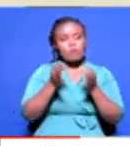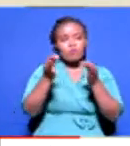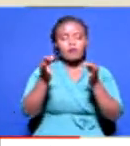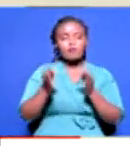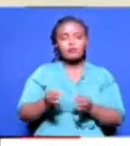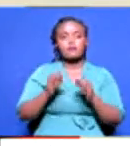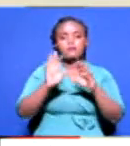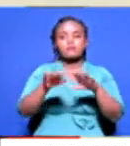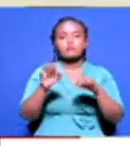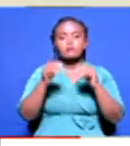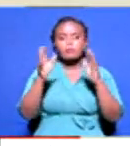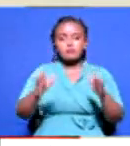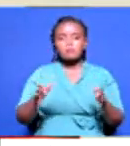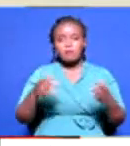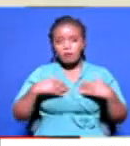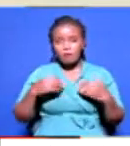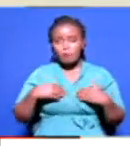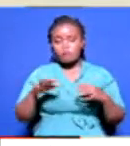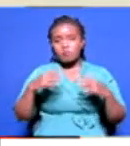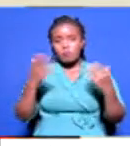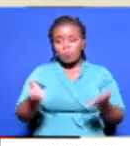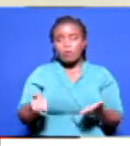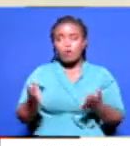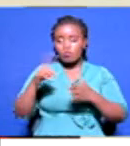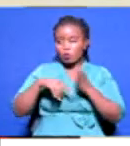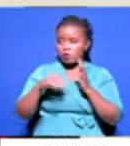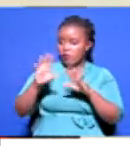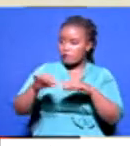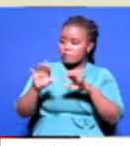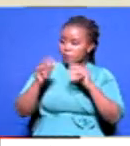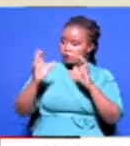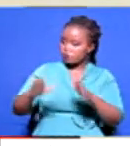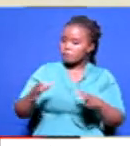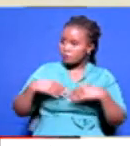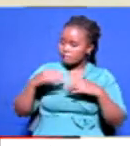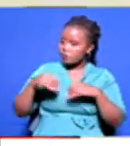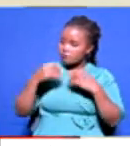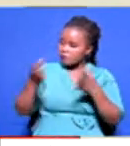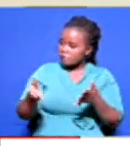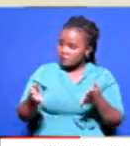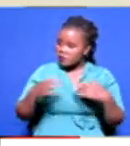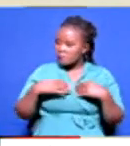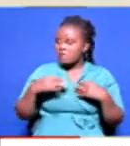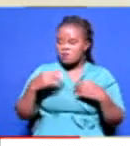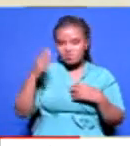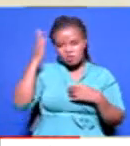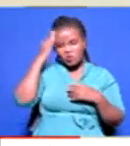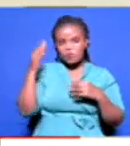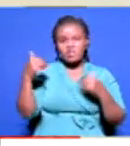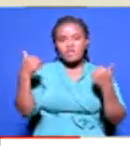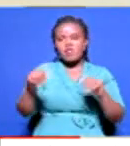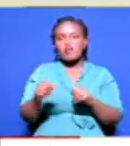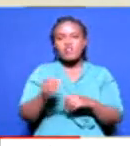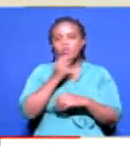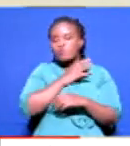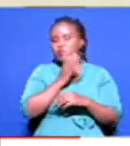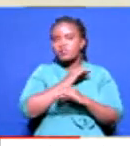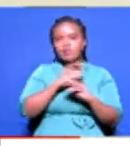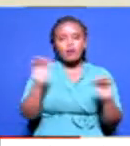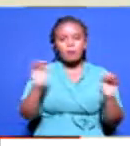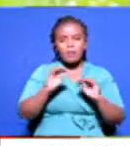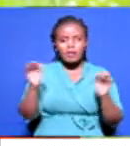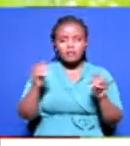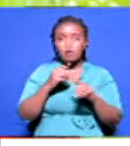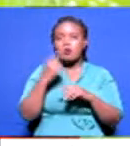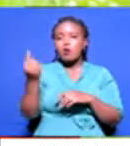conveyed or the coffee estate farmers have given. So I don't see any complexity. It's only that it's a new idea and the